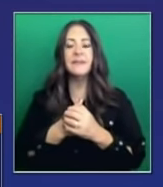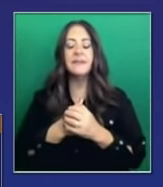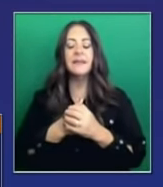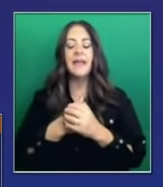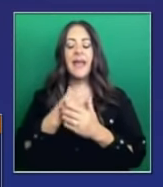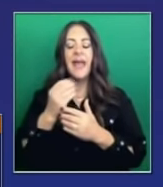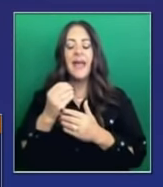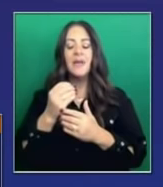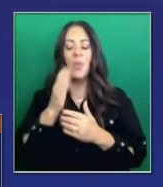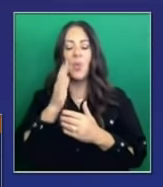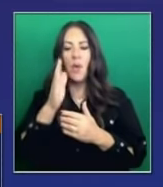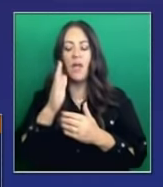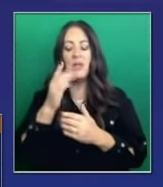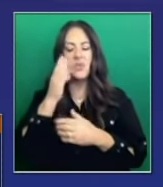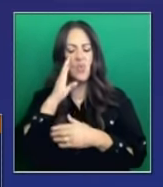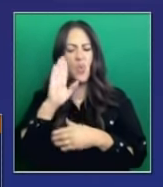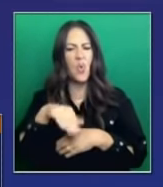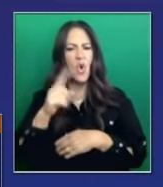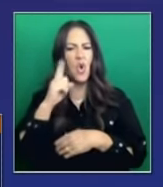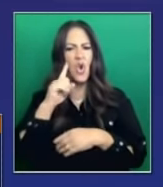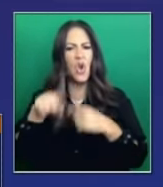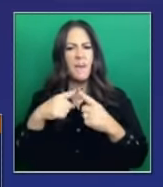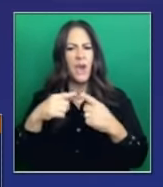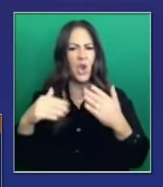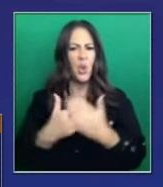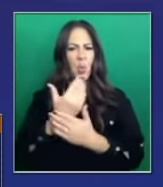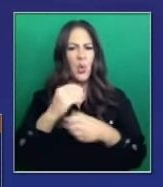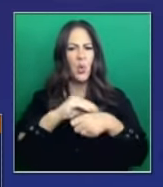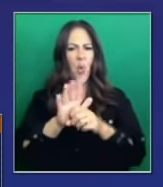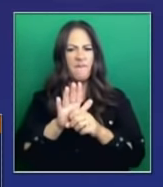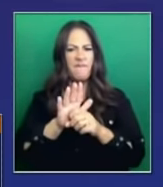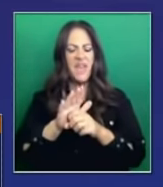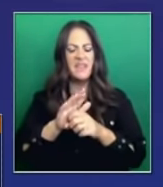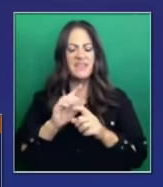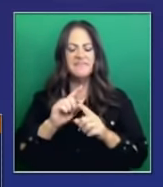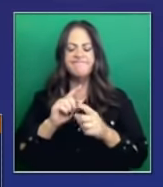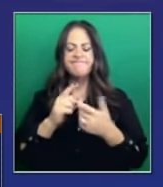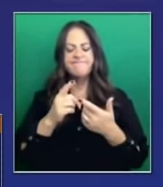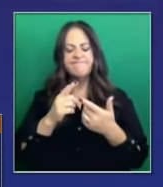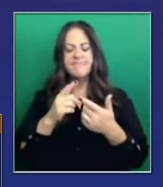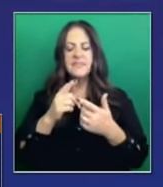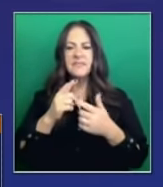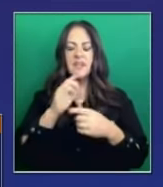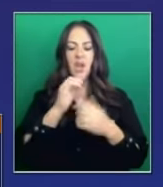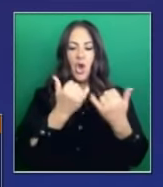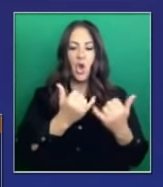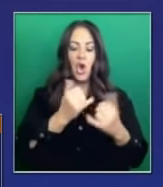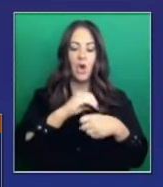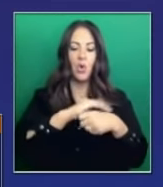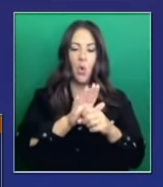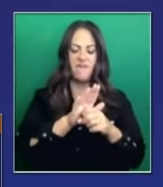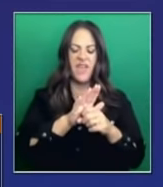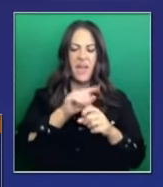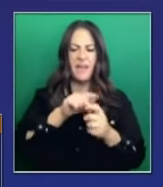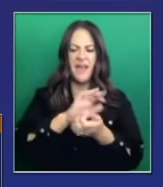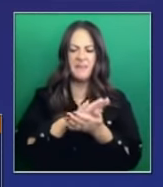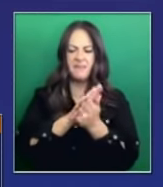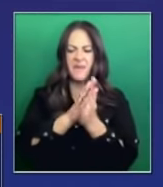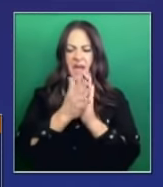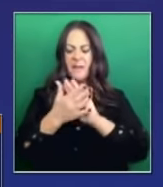out of the UK, now being seen across the rest of the globe, at least in some other countries. That new strain appears, based